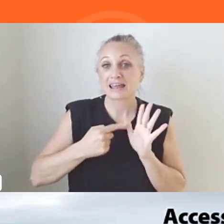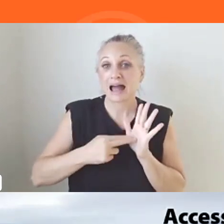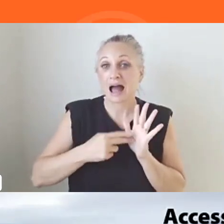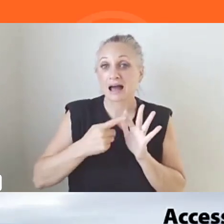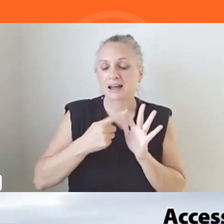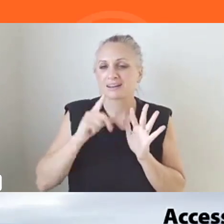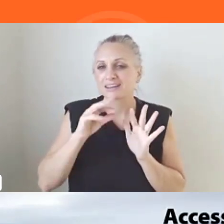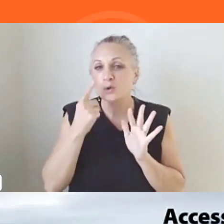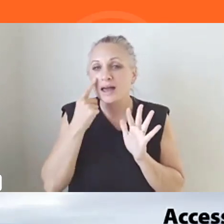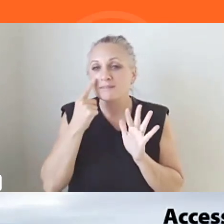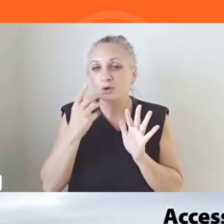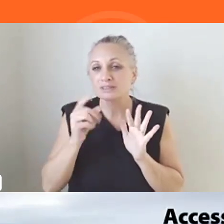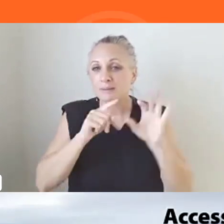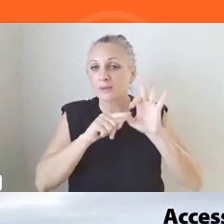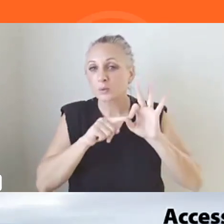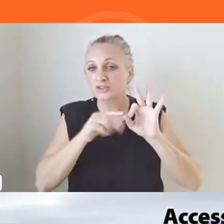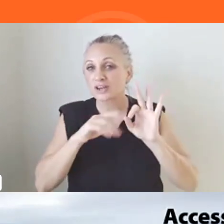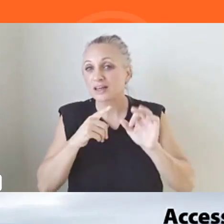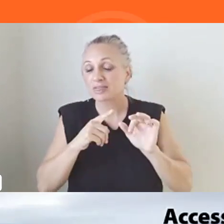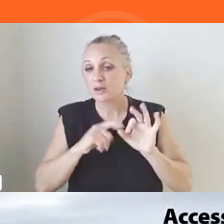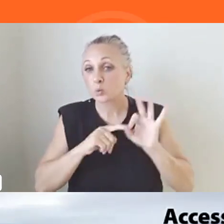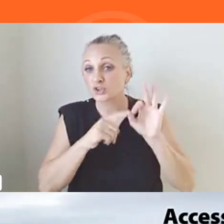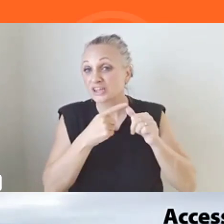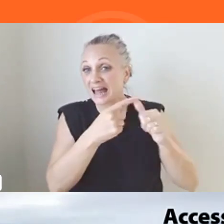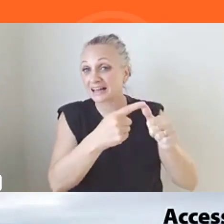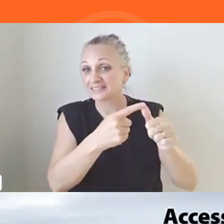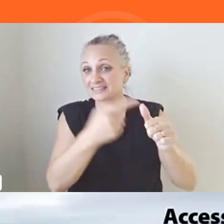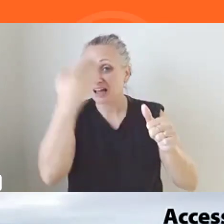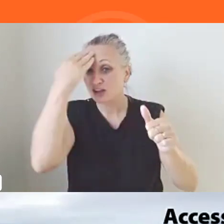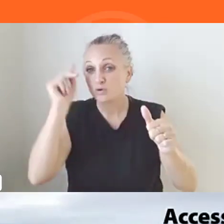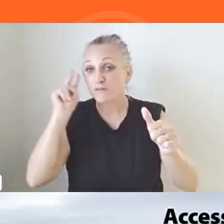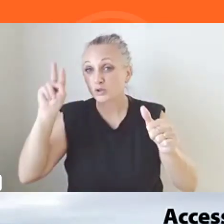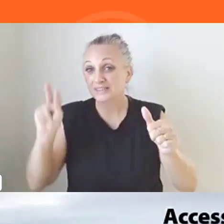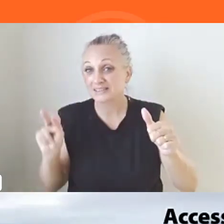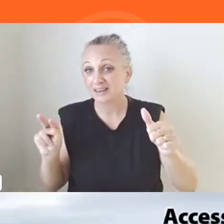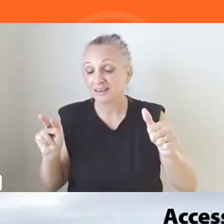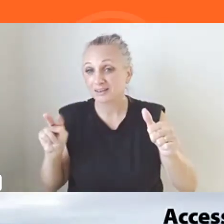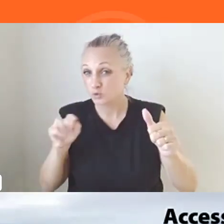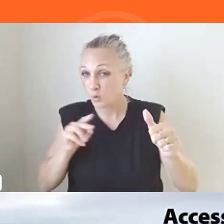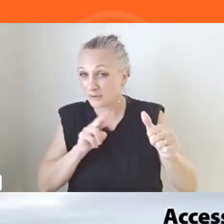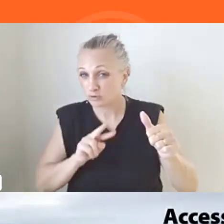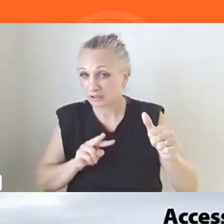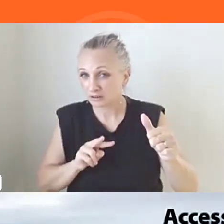I don't know if you can see from there, but if you want, I can pose them.